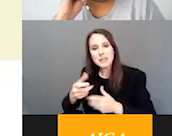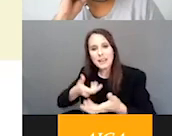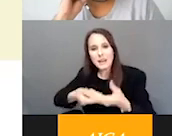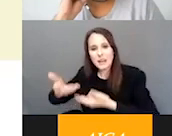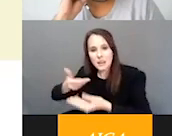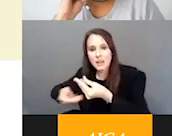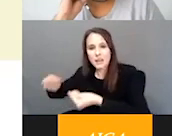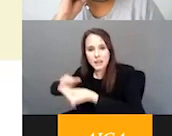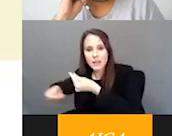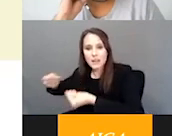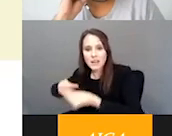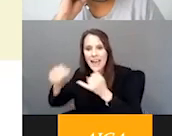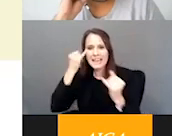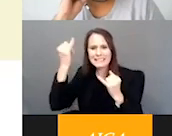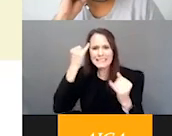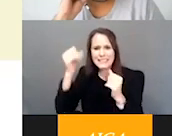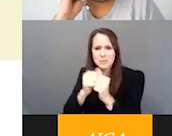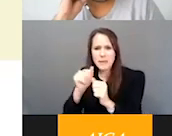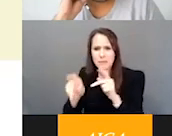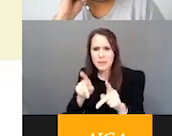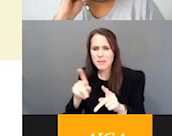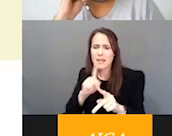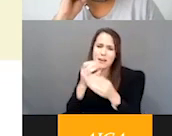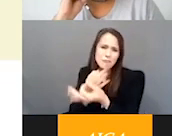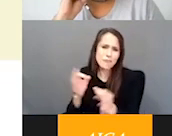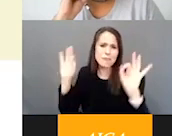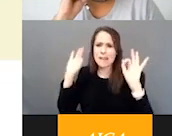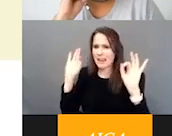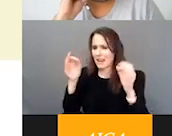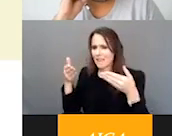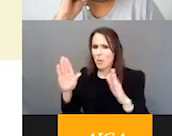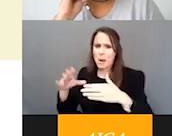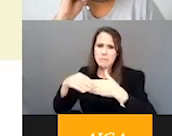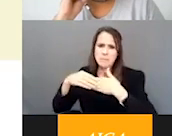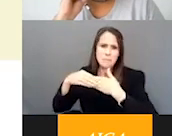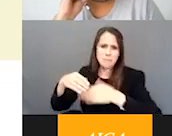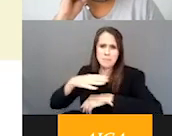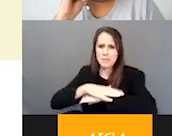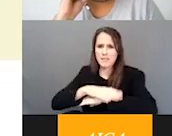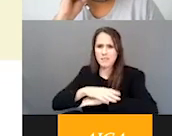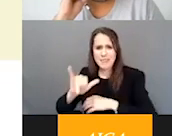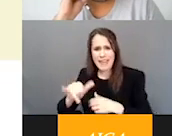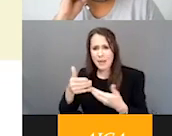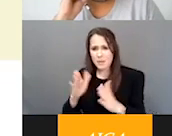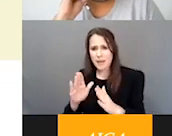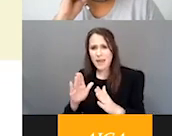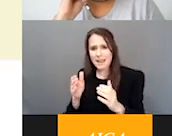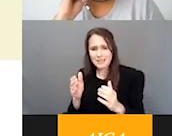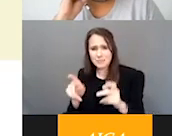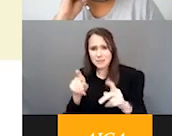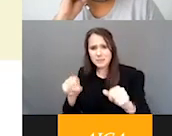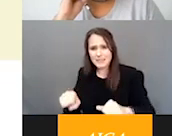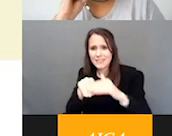ideas with people, in a free form, in a free platform, that itself allows people to have access